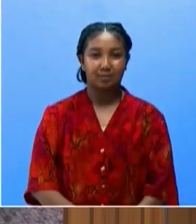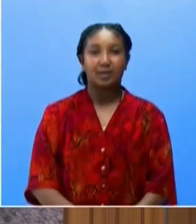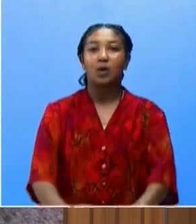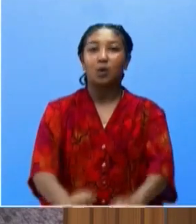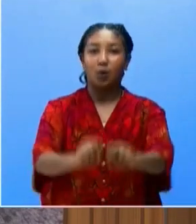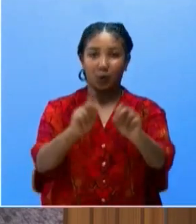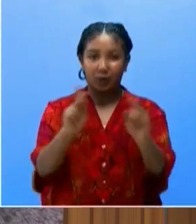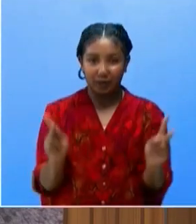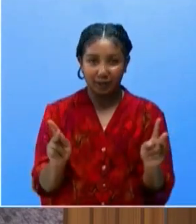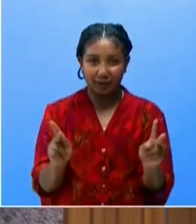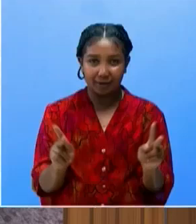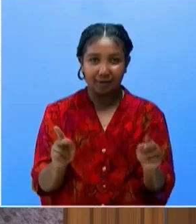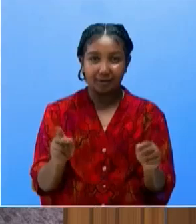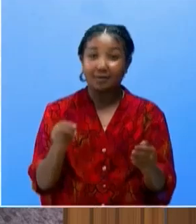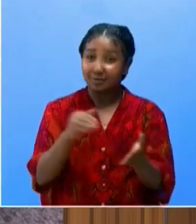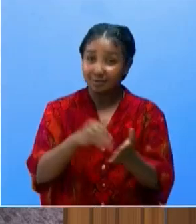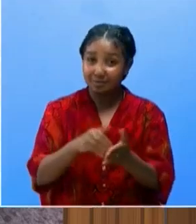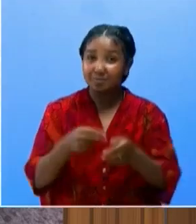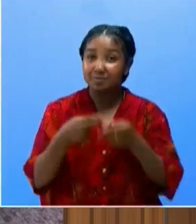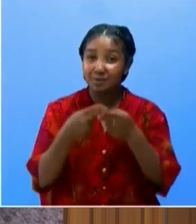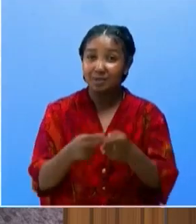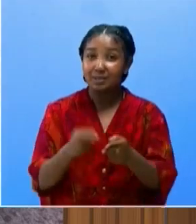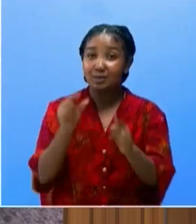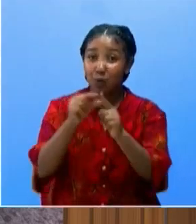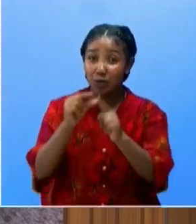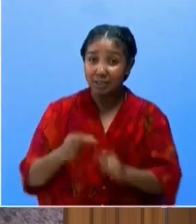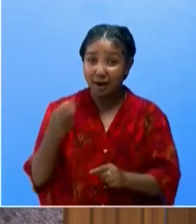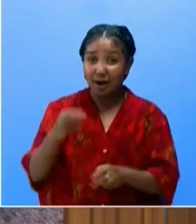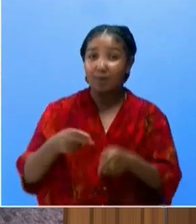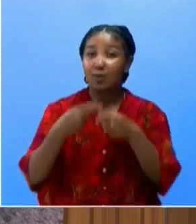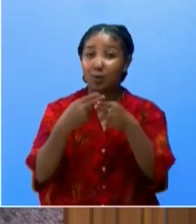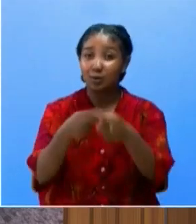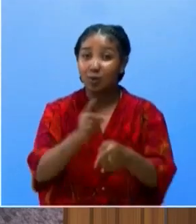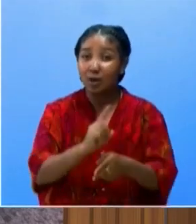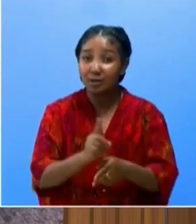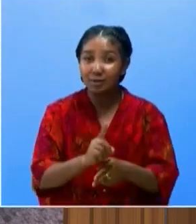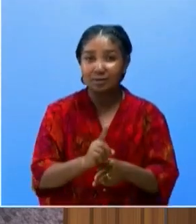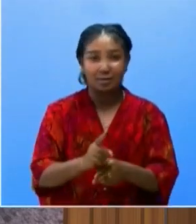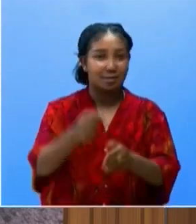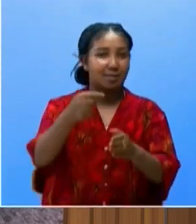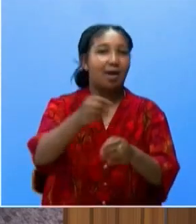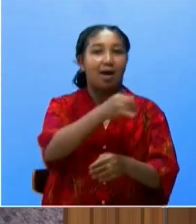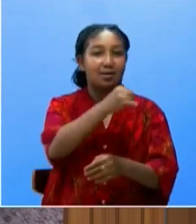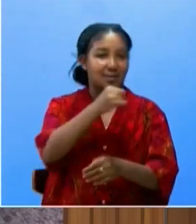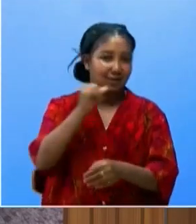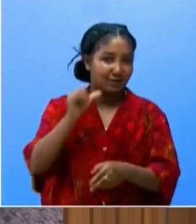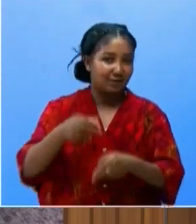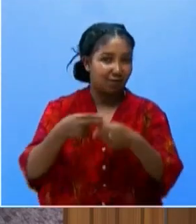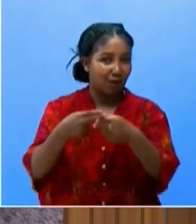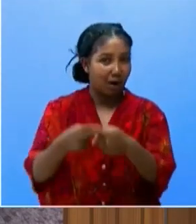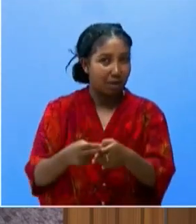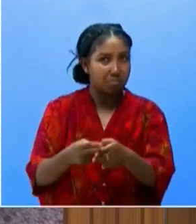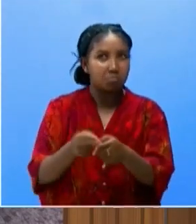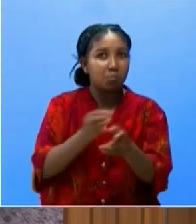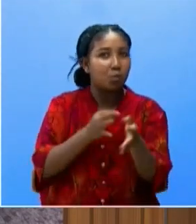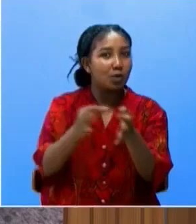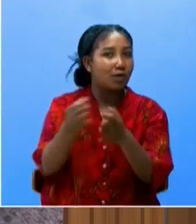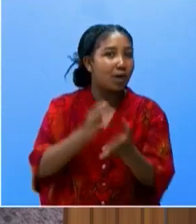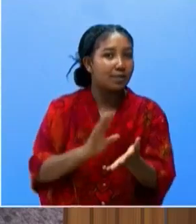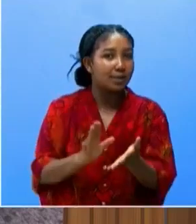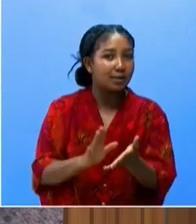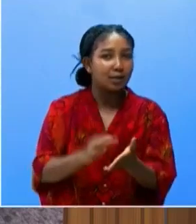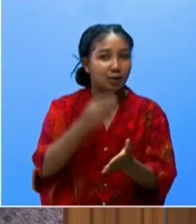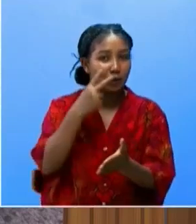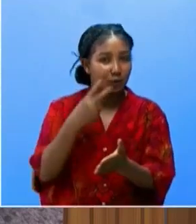Okay? What do I say? These words are called adjectives. What are they modifying?